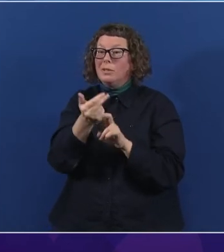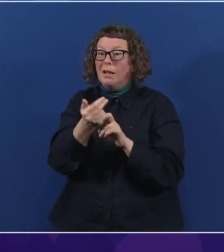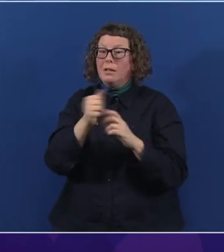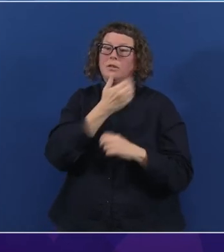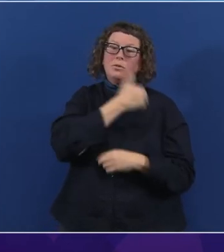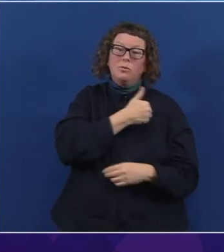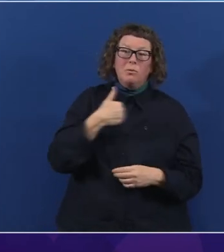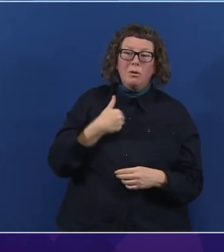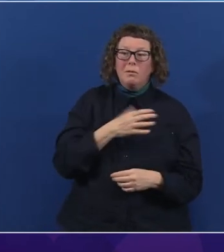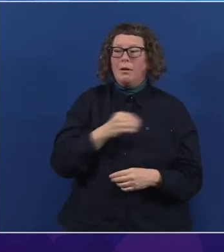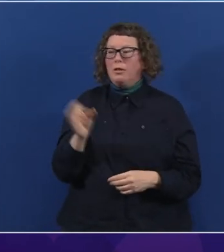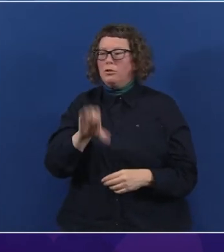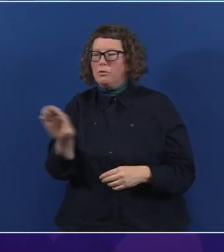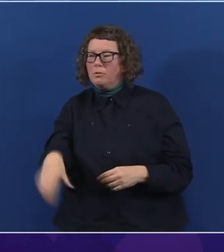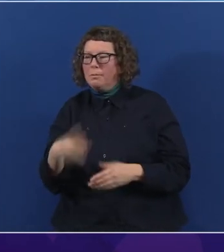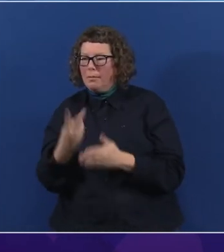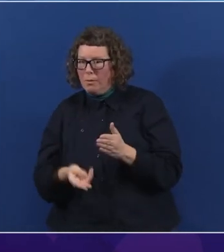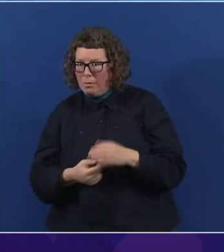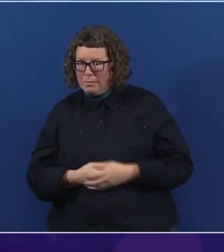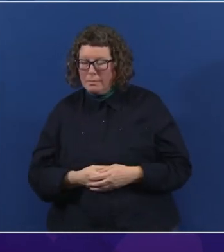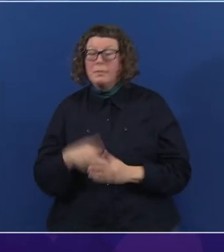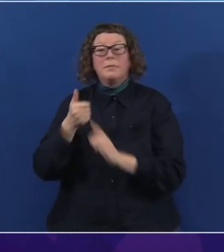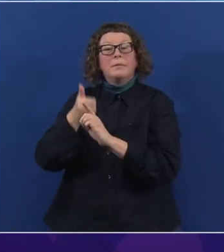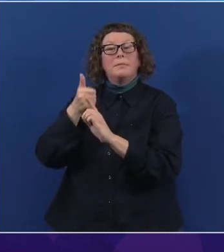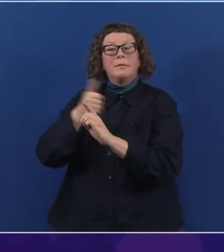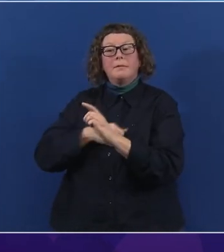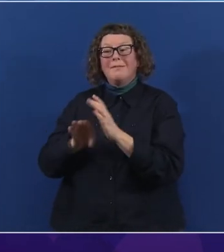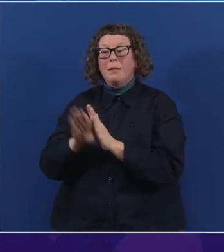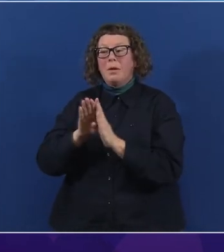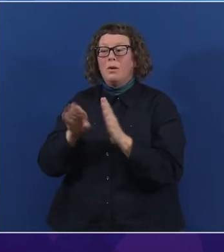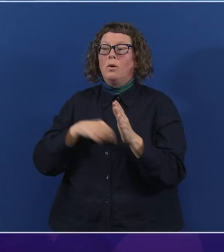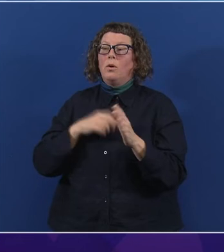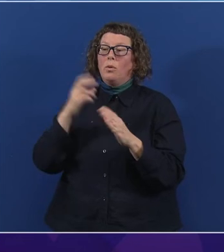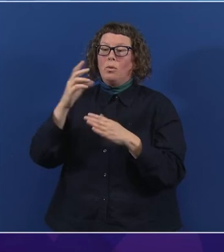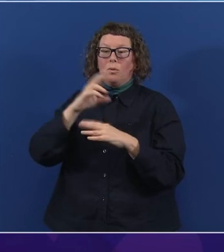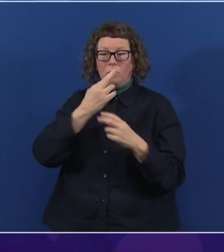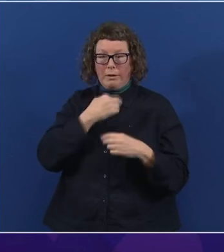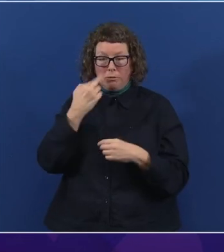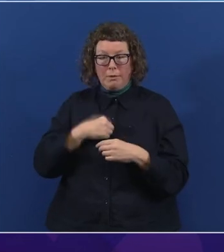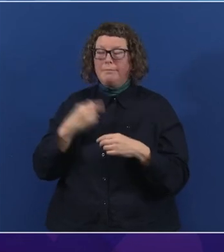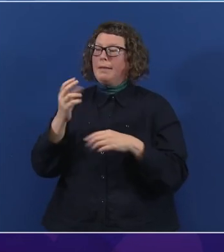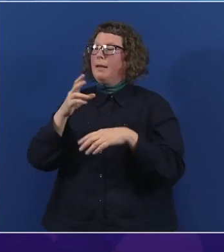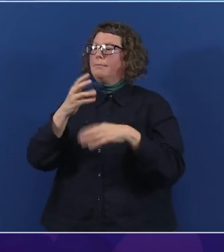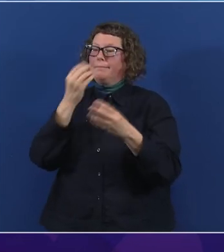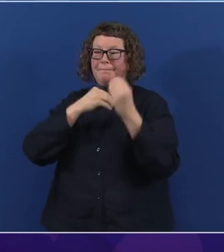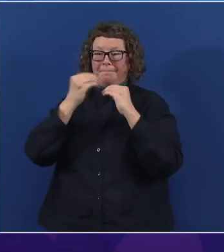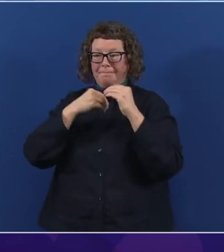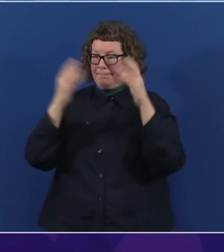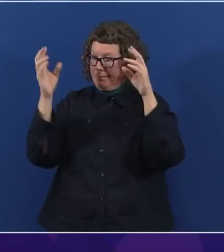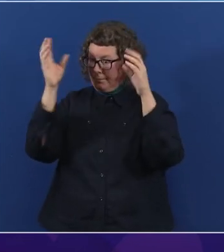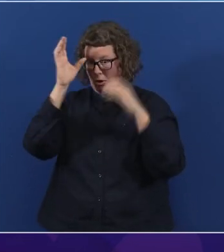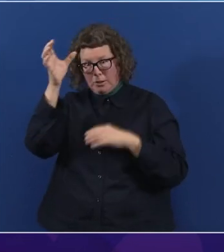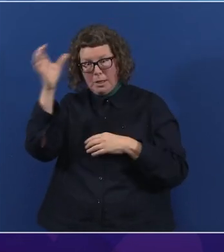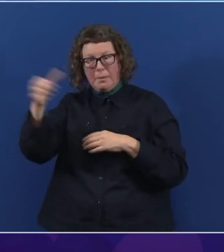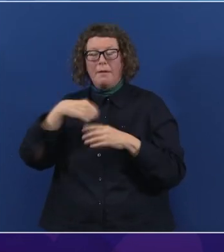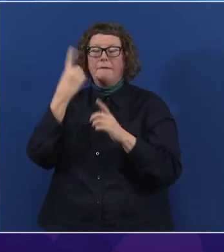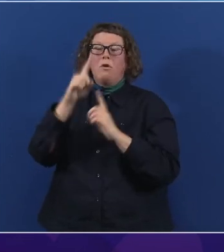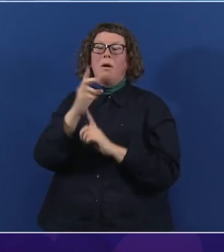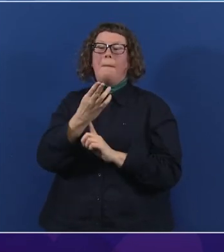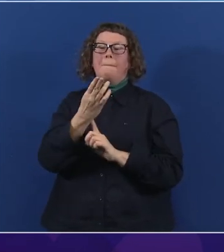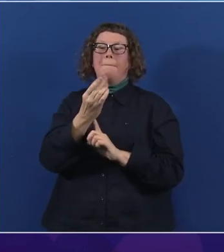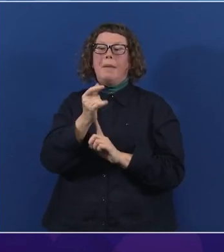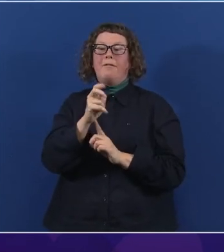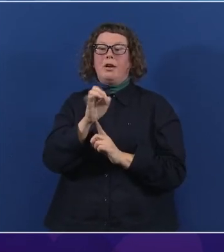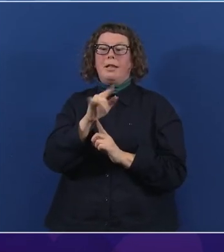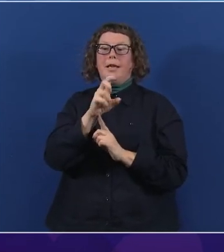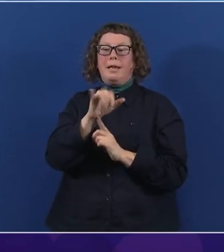in Toronto and Chicago. He's developed restaurant and dining concepts and led teams at the Beverly Hills Hotel